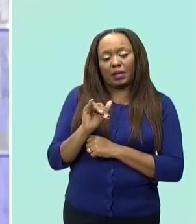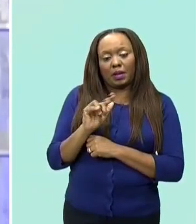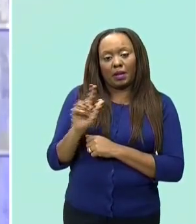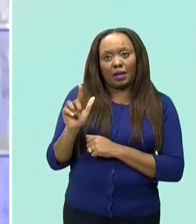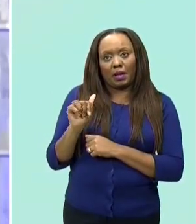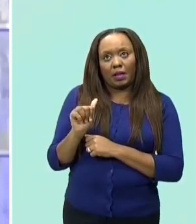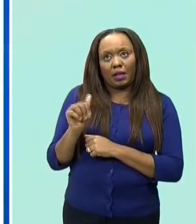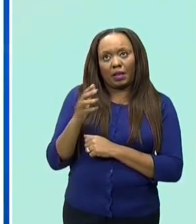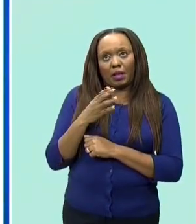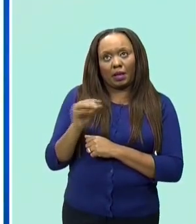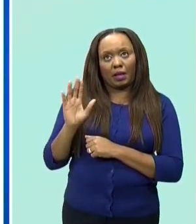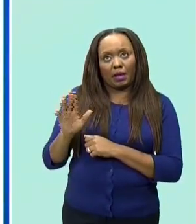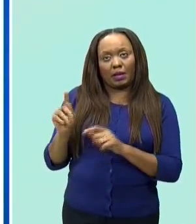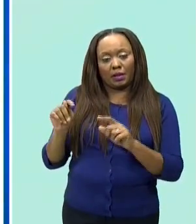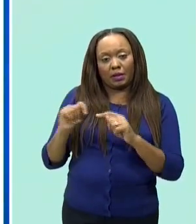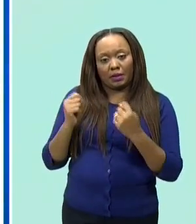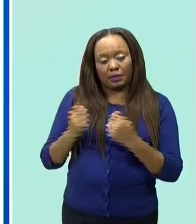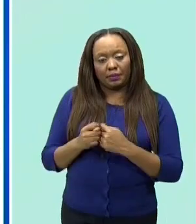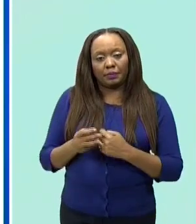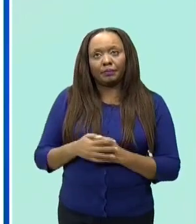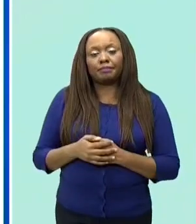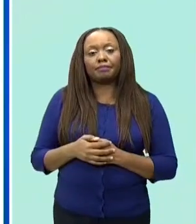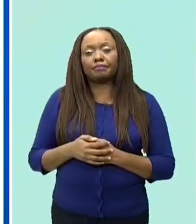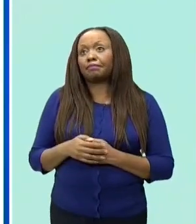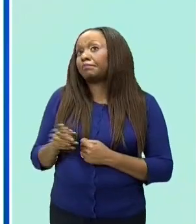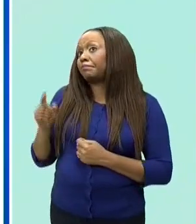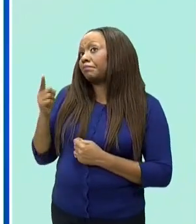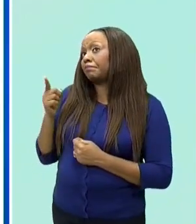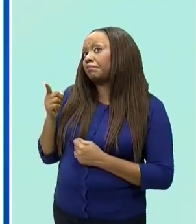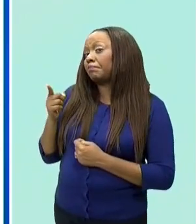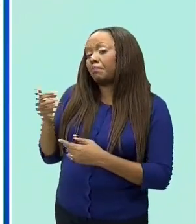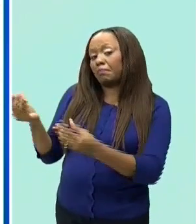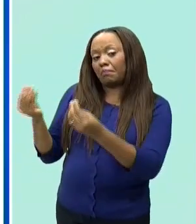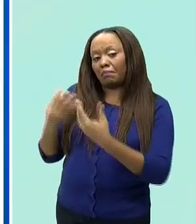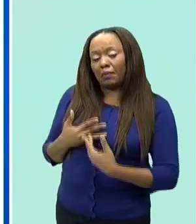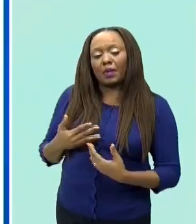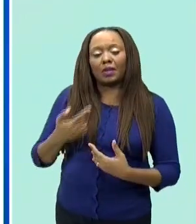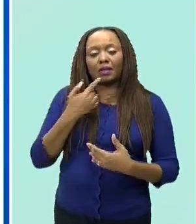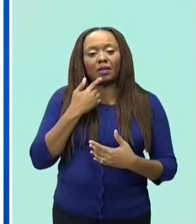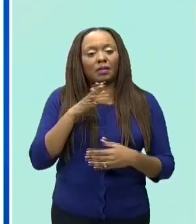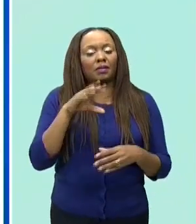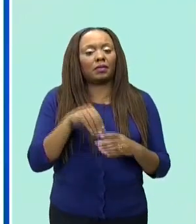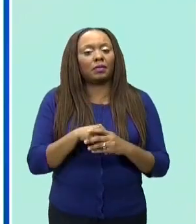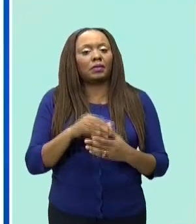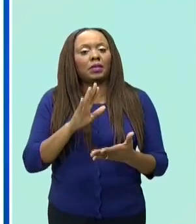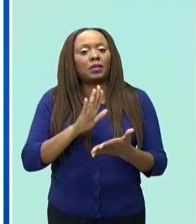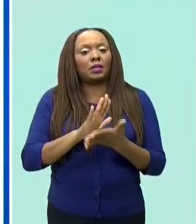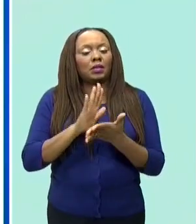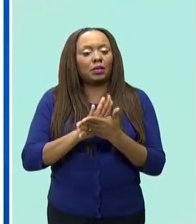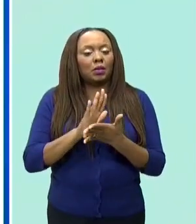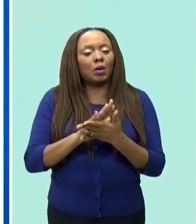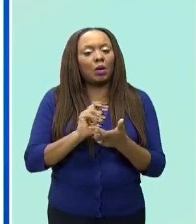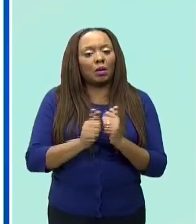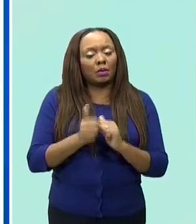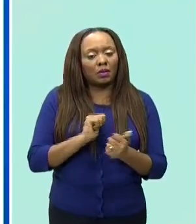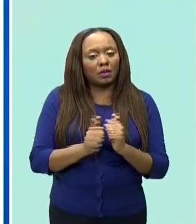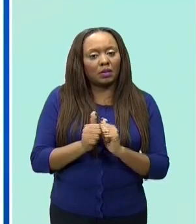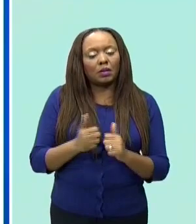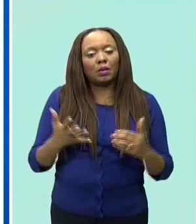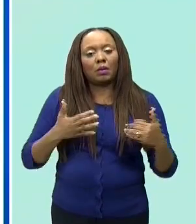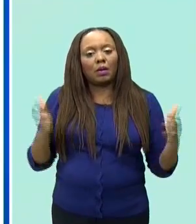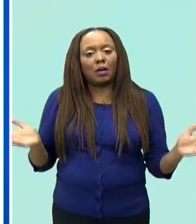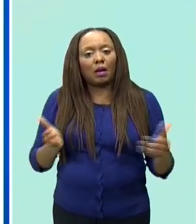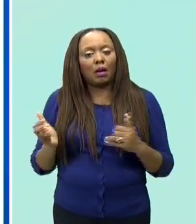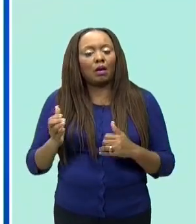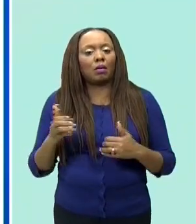GBN. Mr. Killer tells GBN that the competition will run within the schools and communities to encourage young people who have a